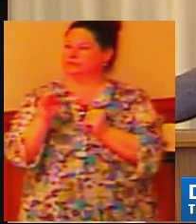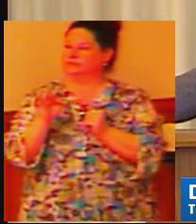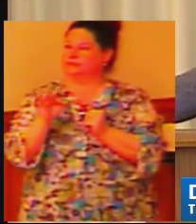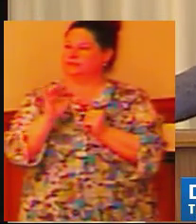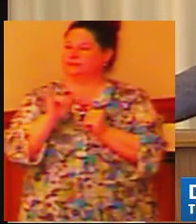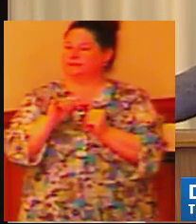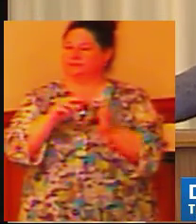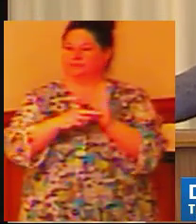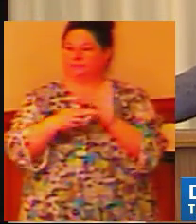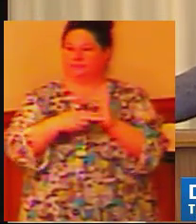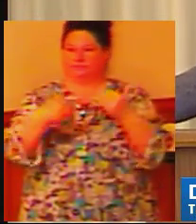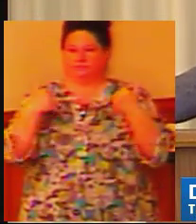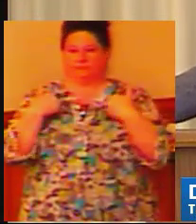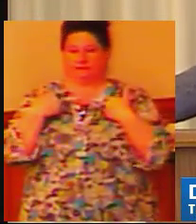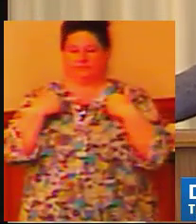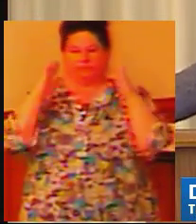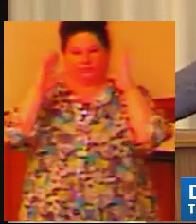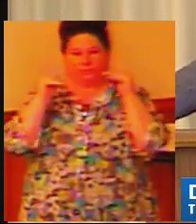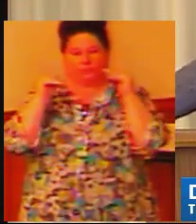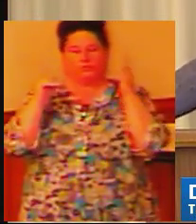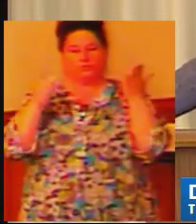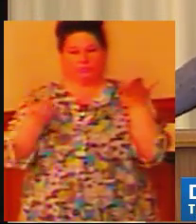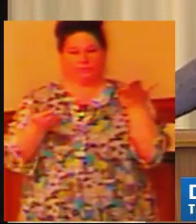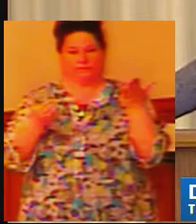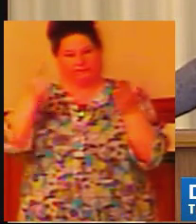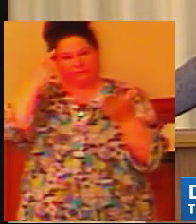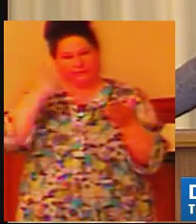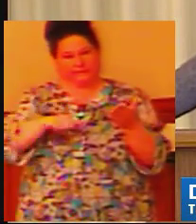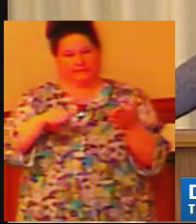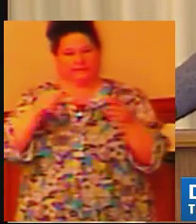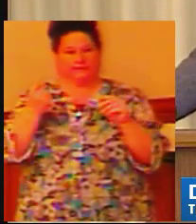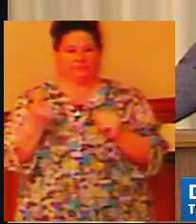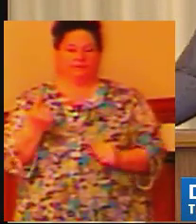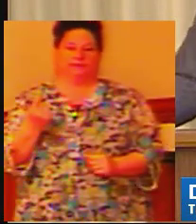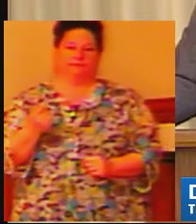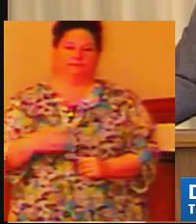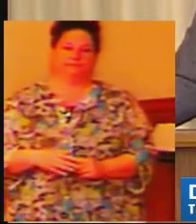there's help right there. I mean, there's hope right there for anybody.